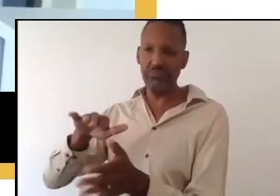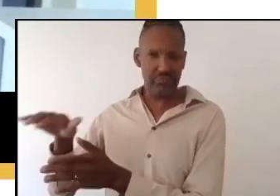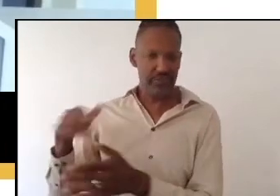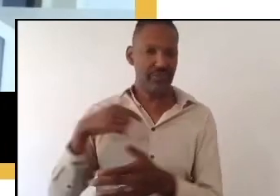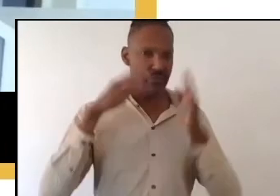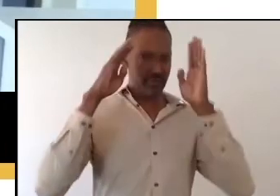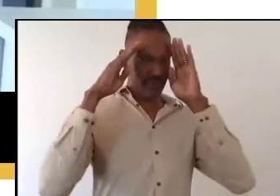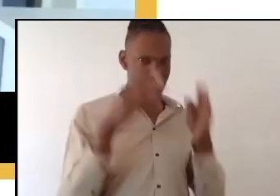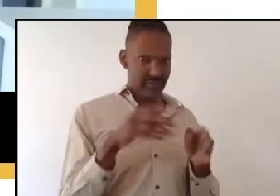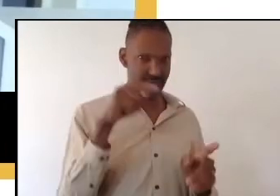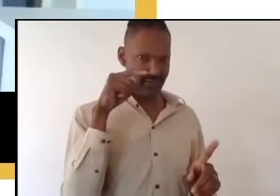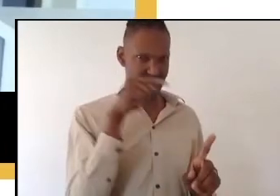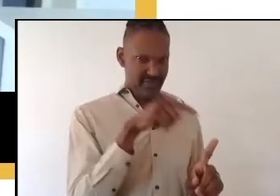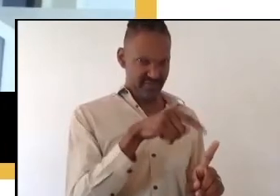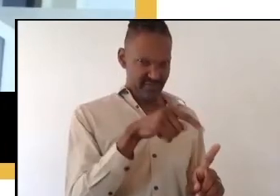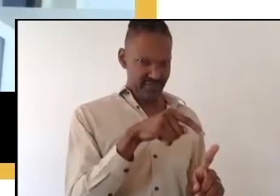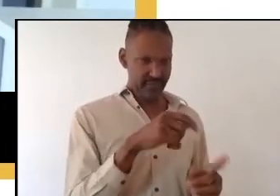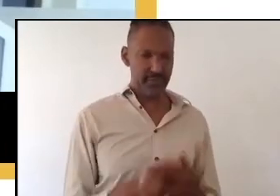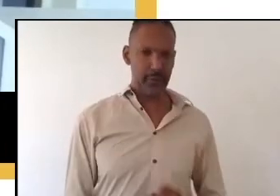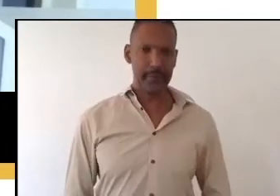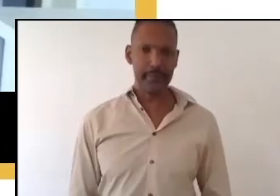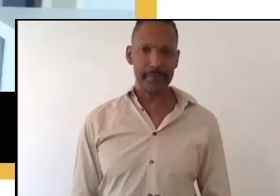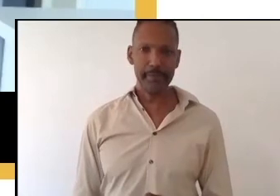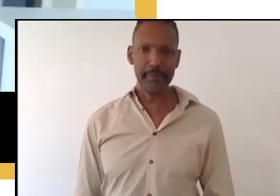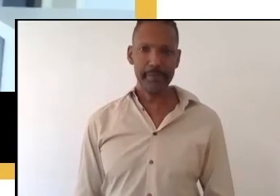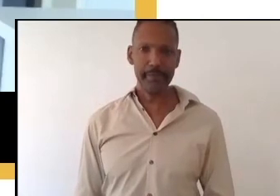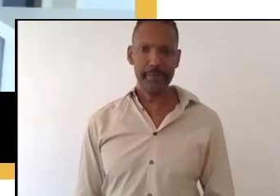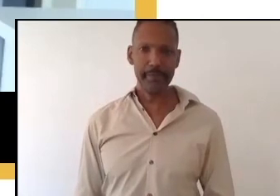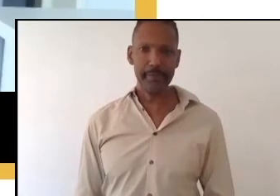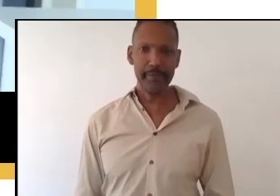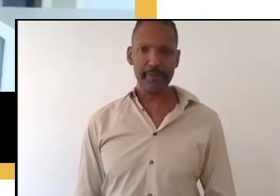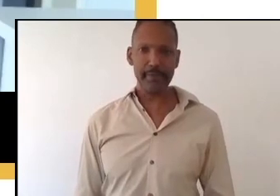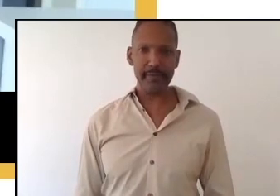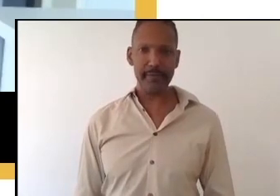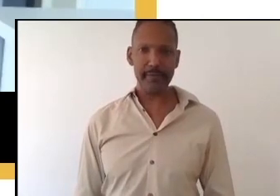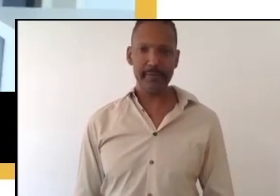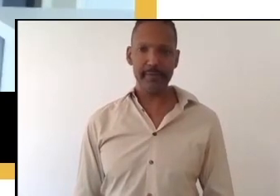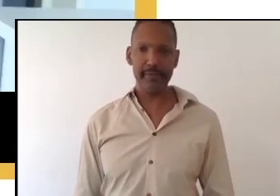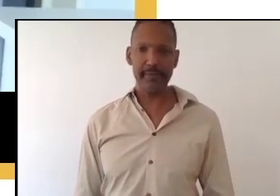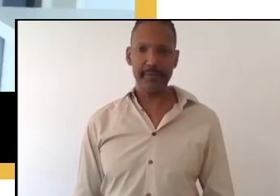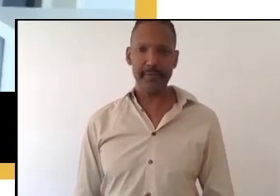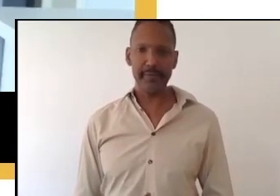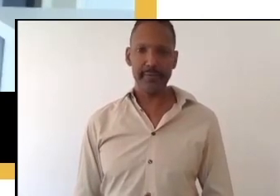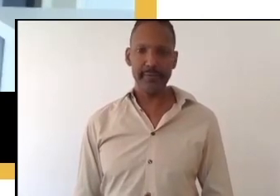it separately. You know, stay on focus with this one thing. We're going someplace.